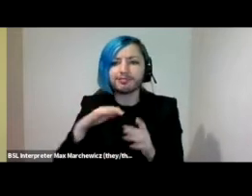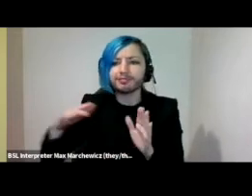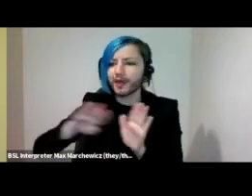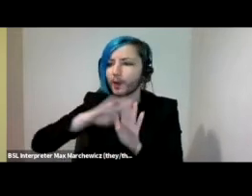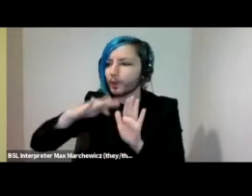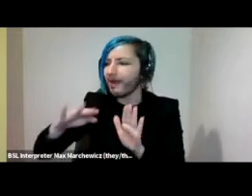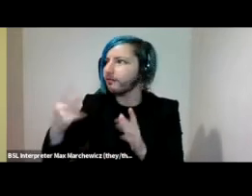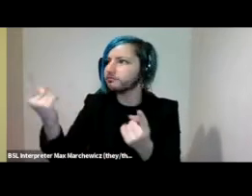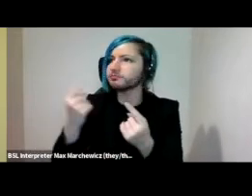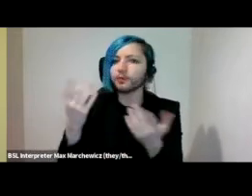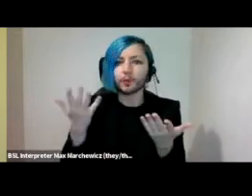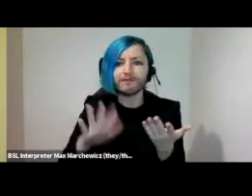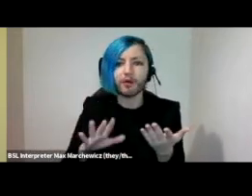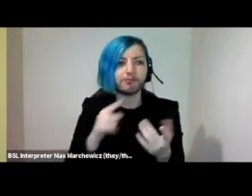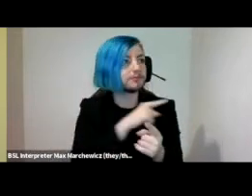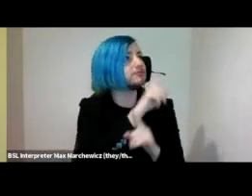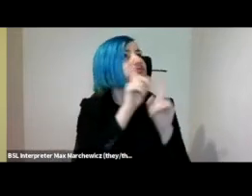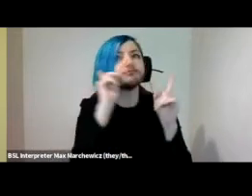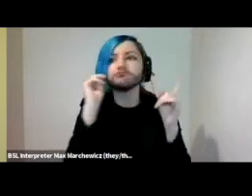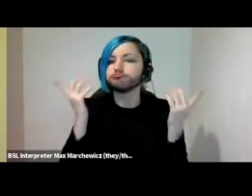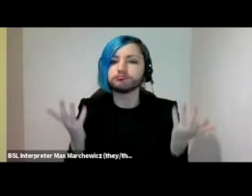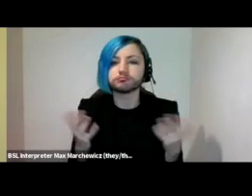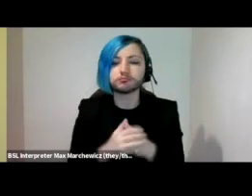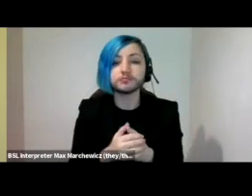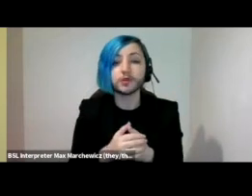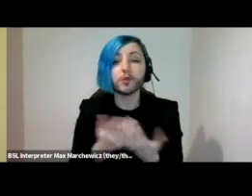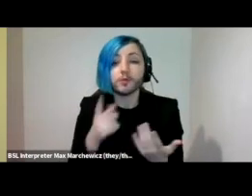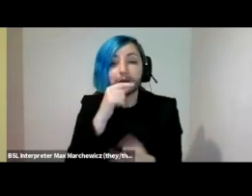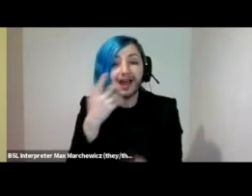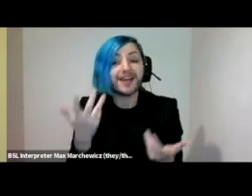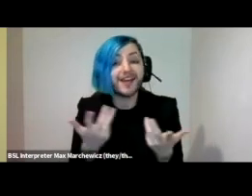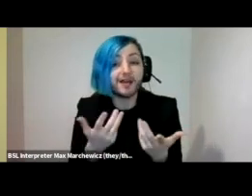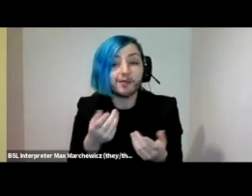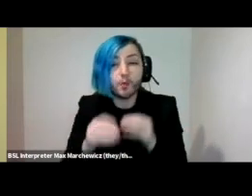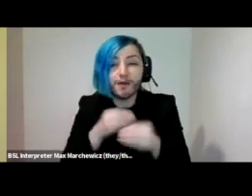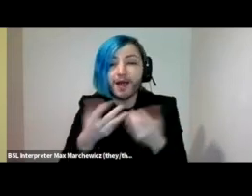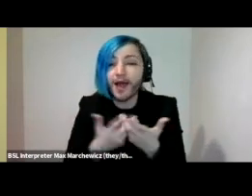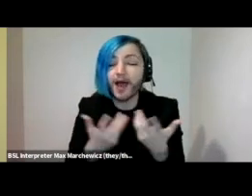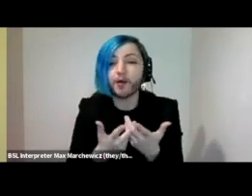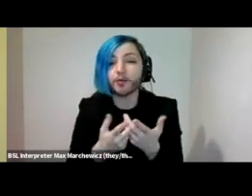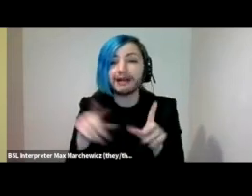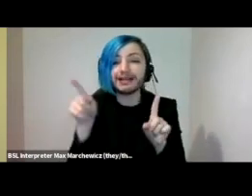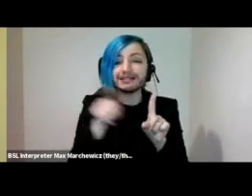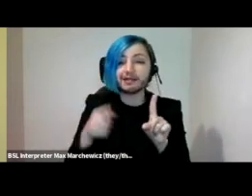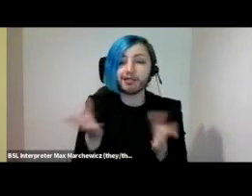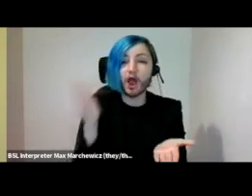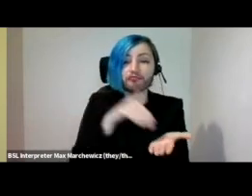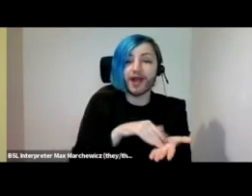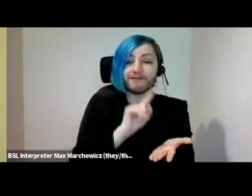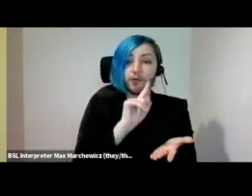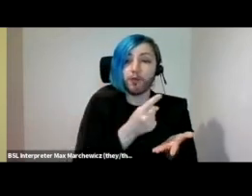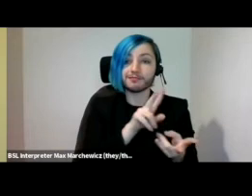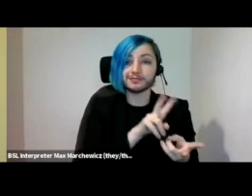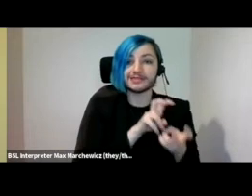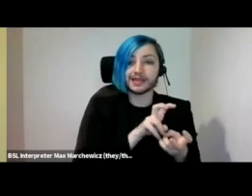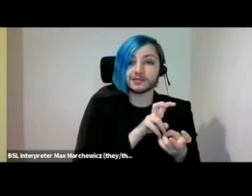from. So we do that by timing when a signal arrives first at one instrument.